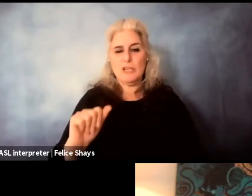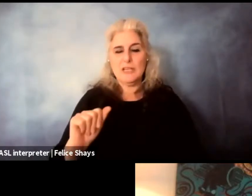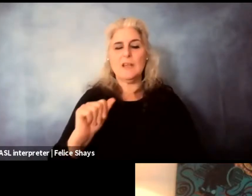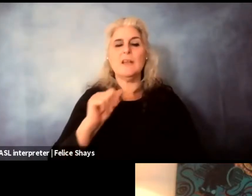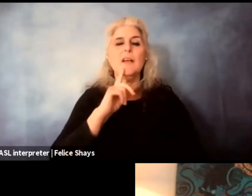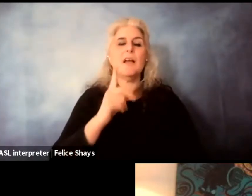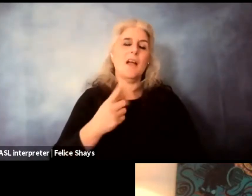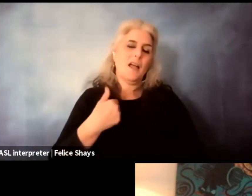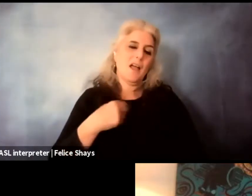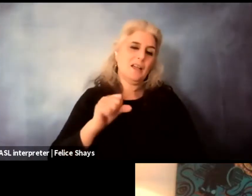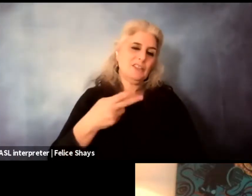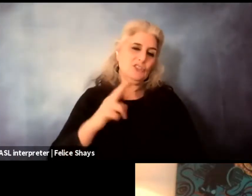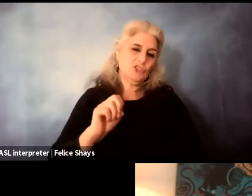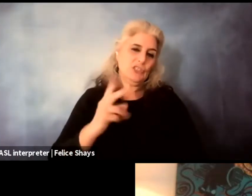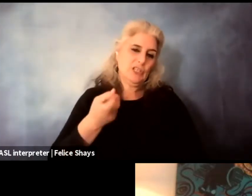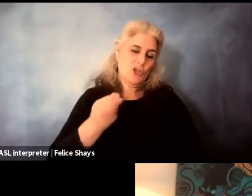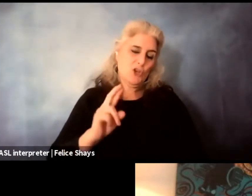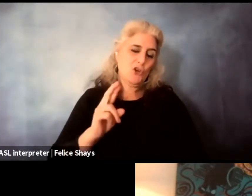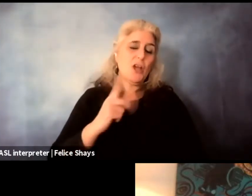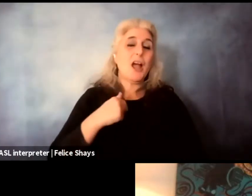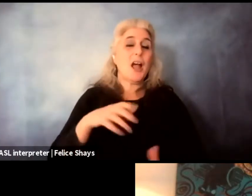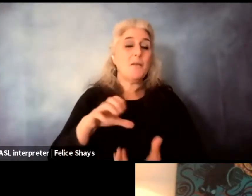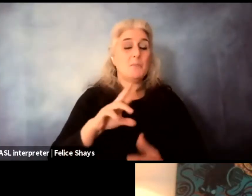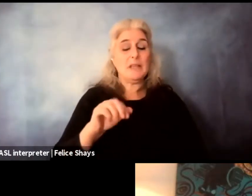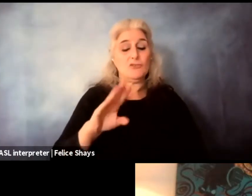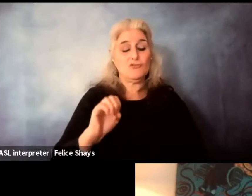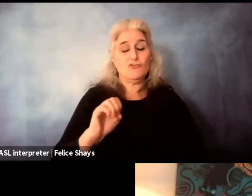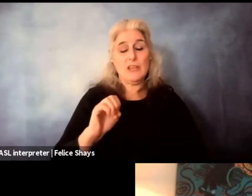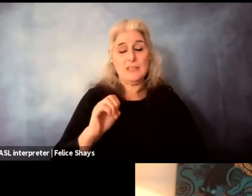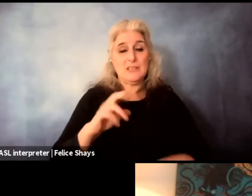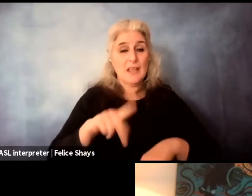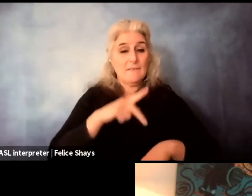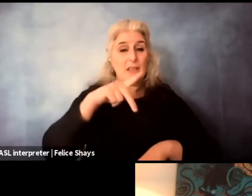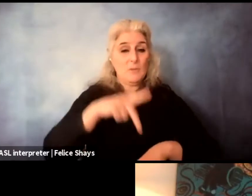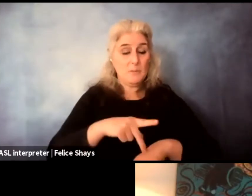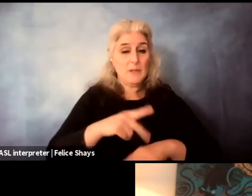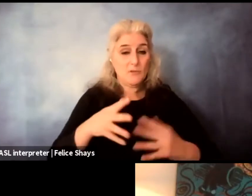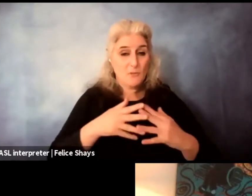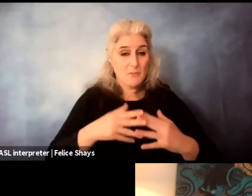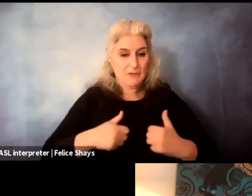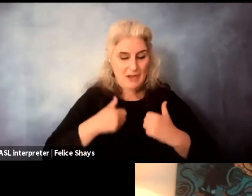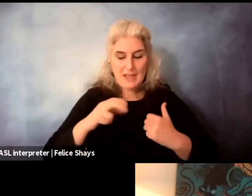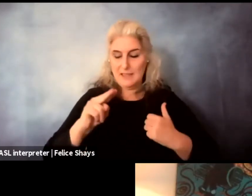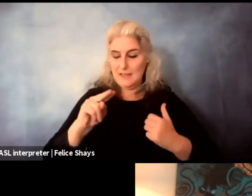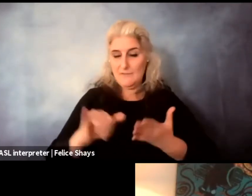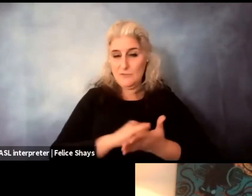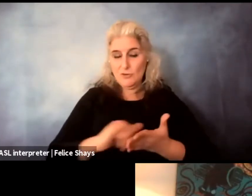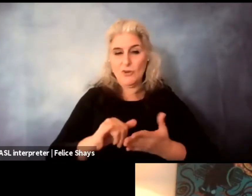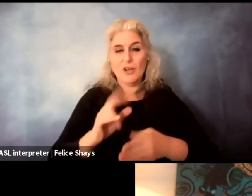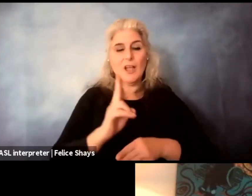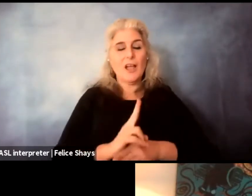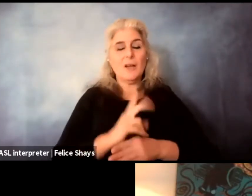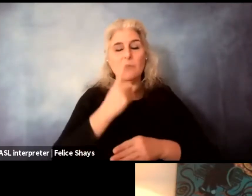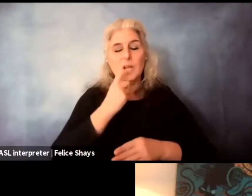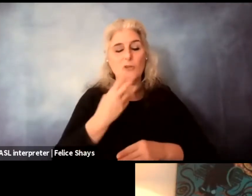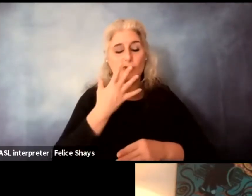Filipino American person living in New York. I am wearing a rust-colored turtleneck and jeans,